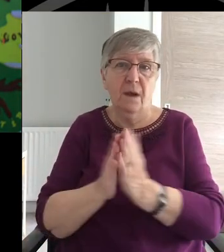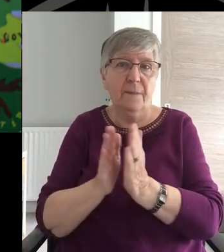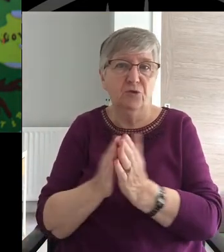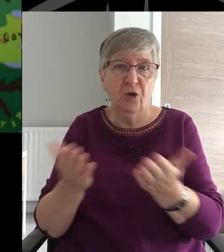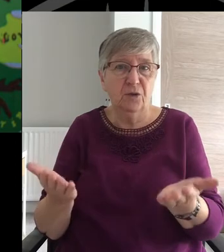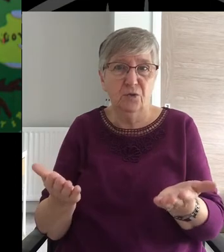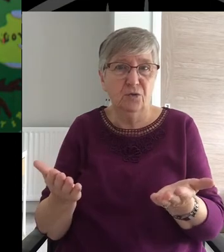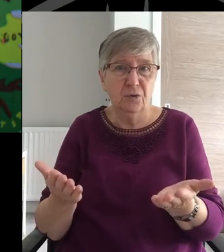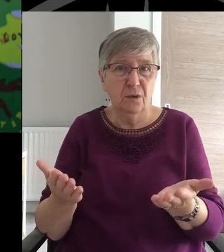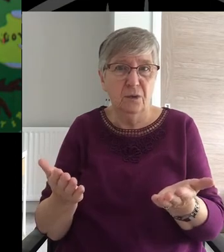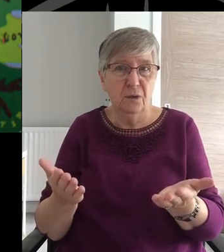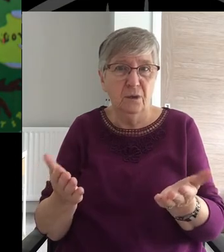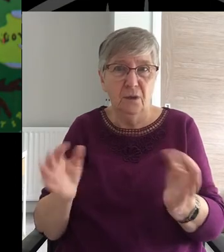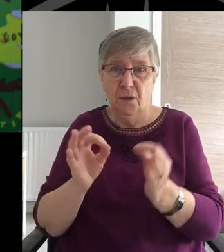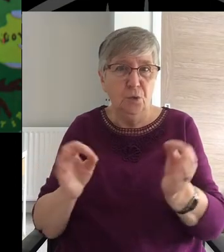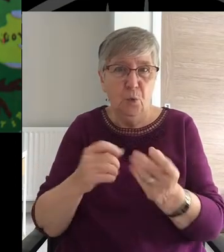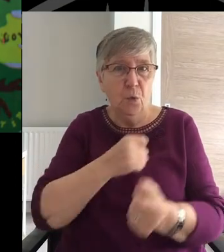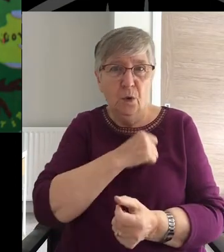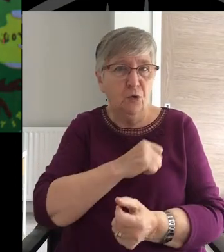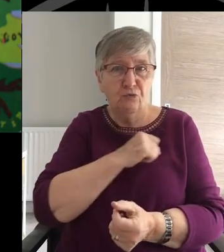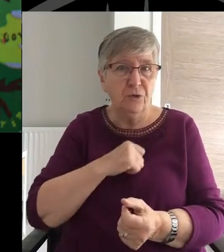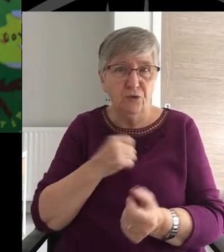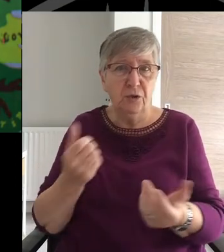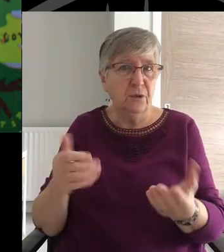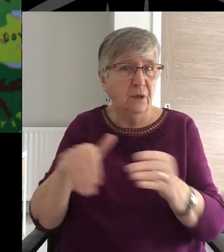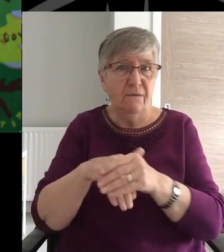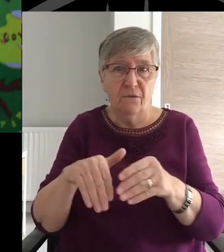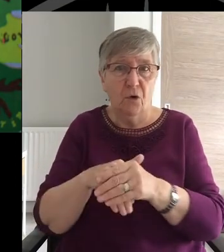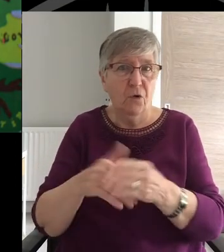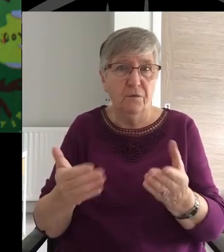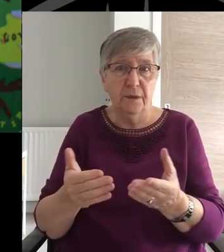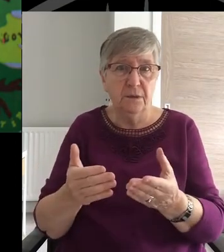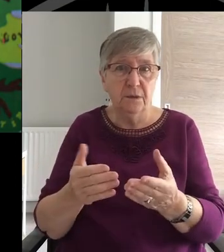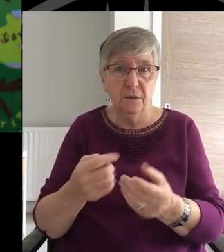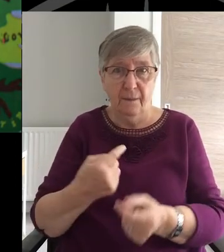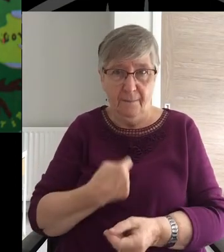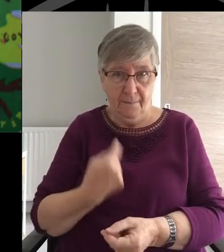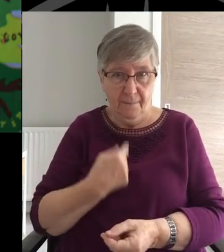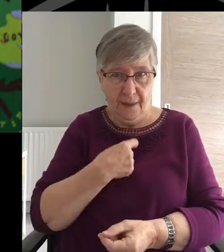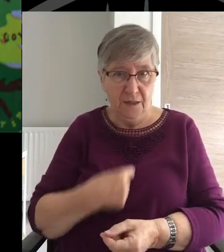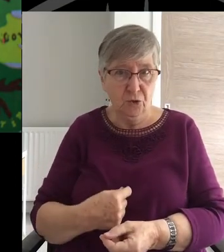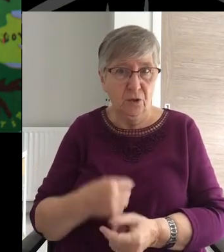in terms of Christian involvement and personal faith.